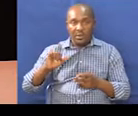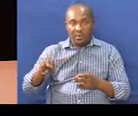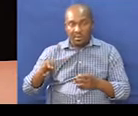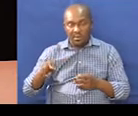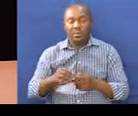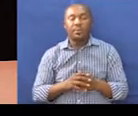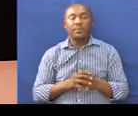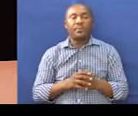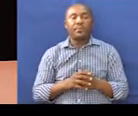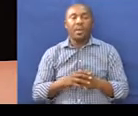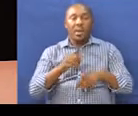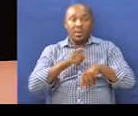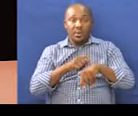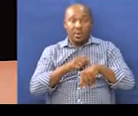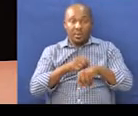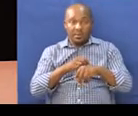During protein test,